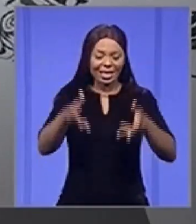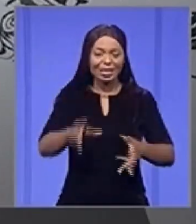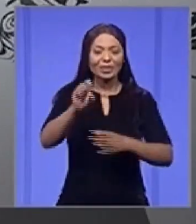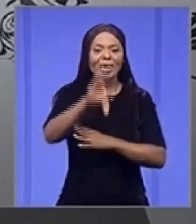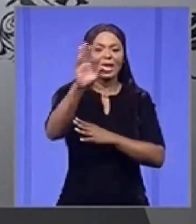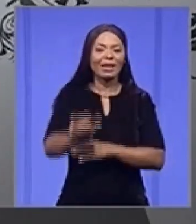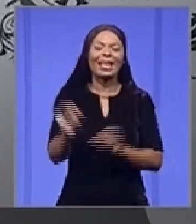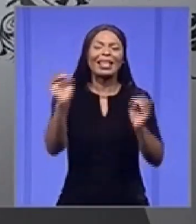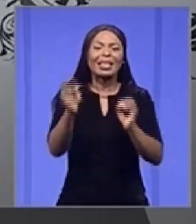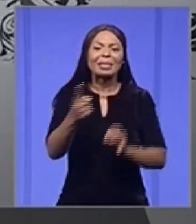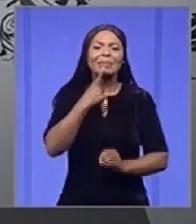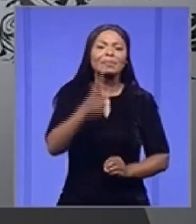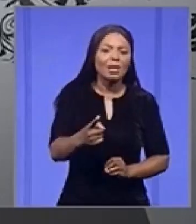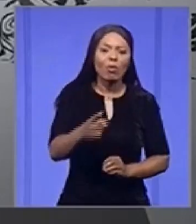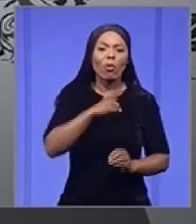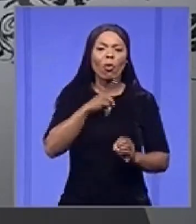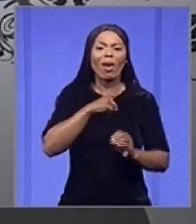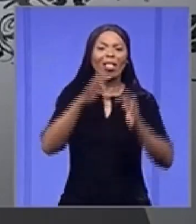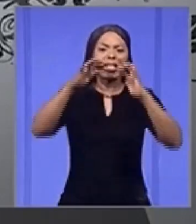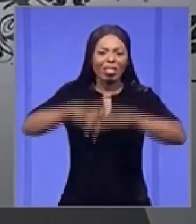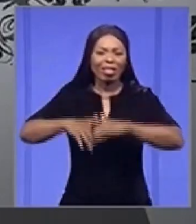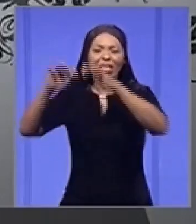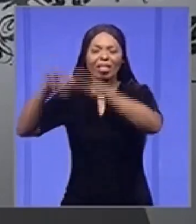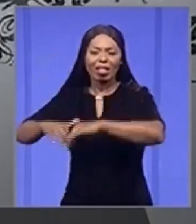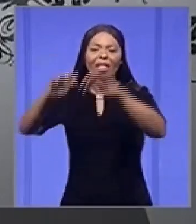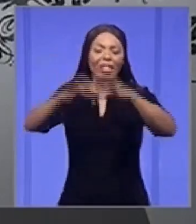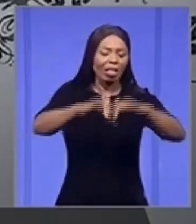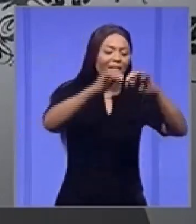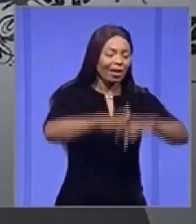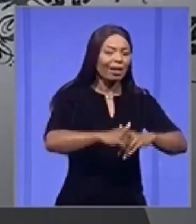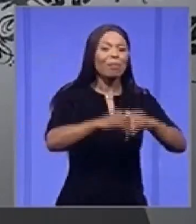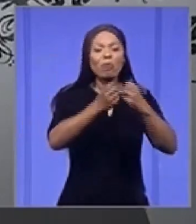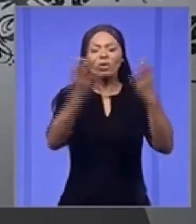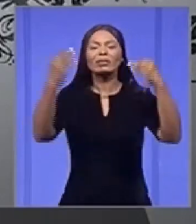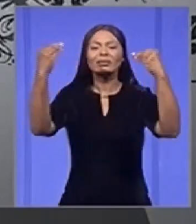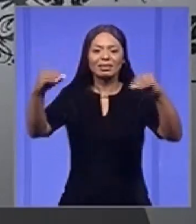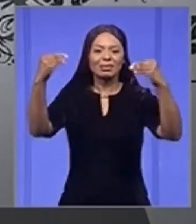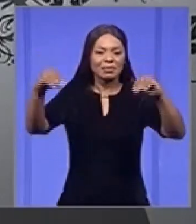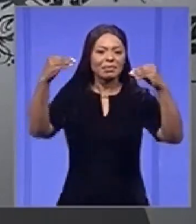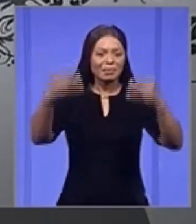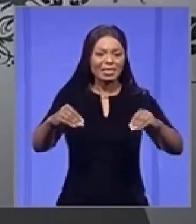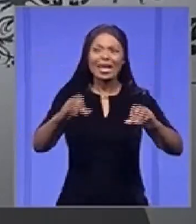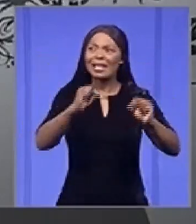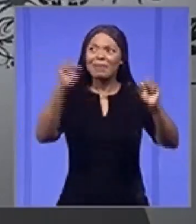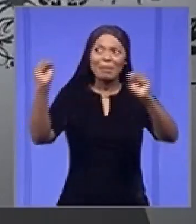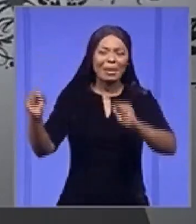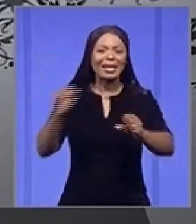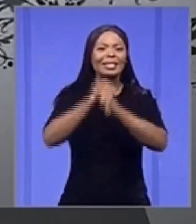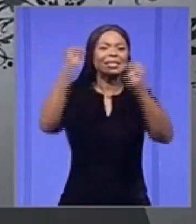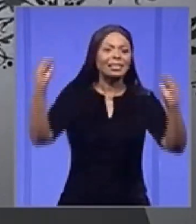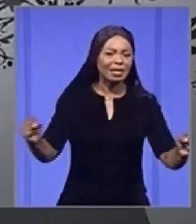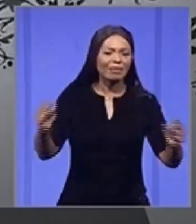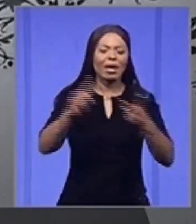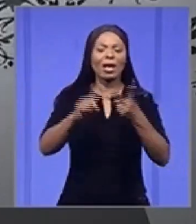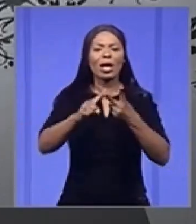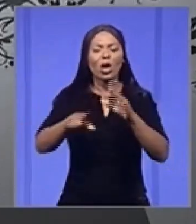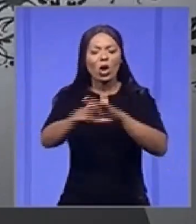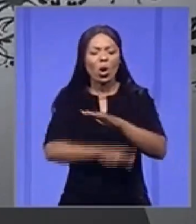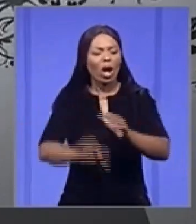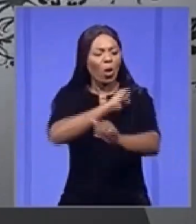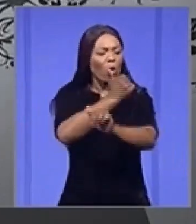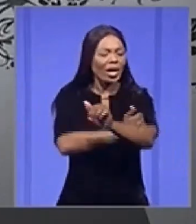the complete and a total collapse of most of the state-owned enterprises. There's no mention of what's happening to the local authorities.